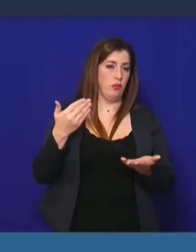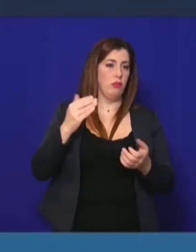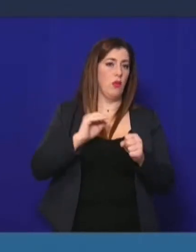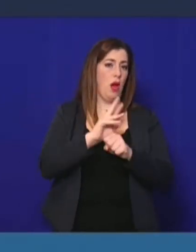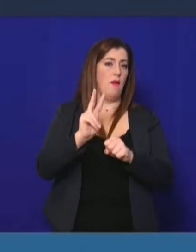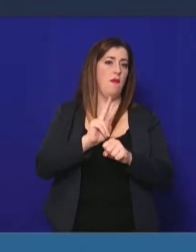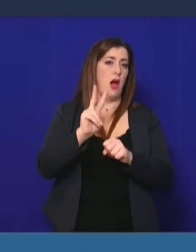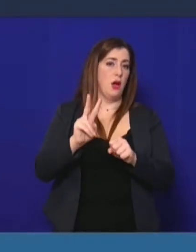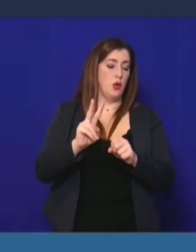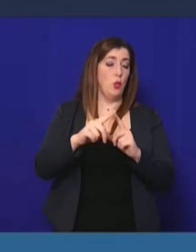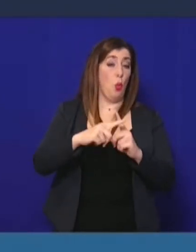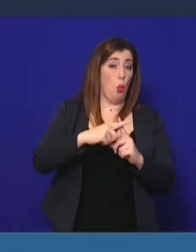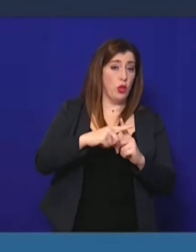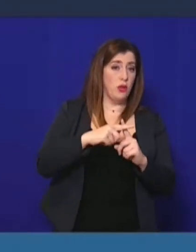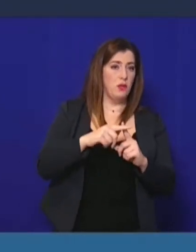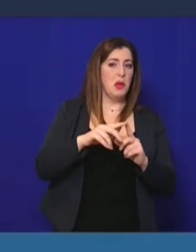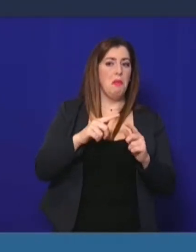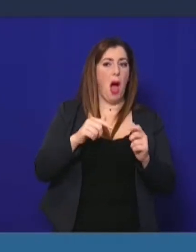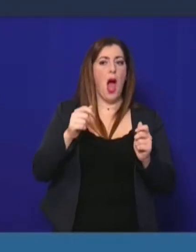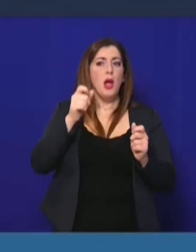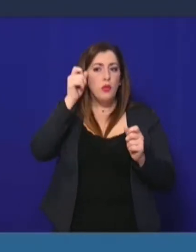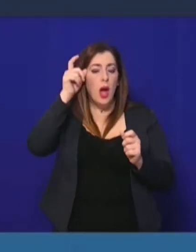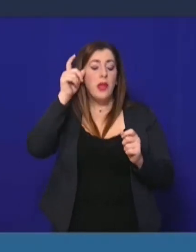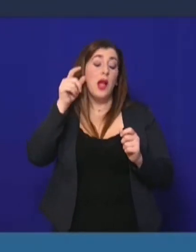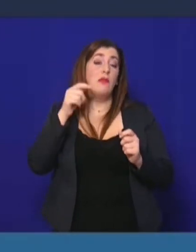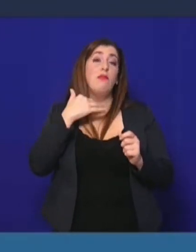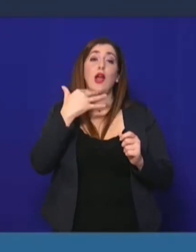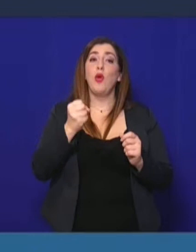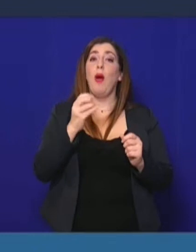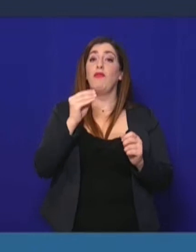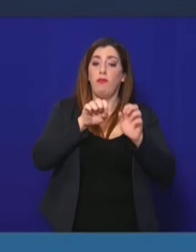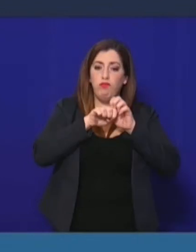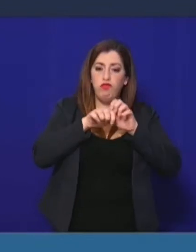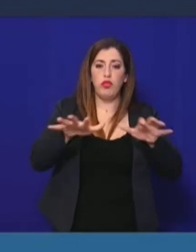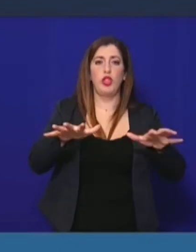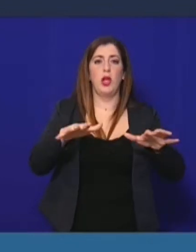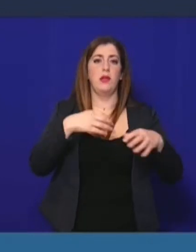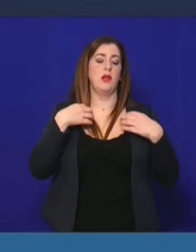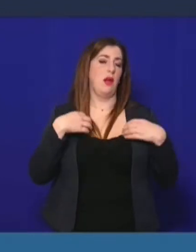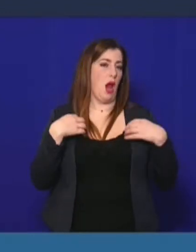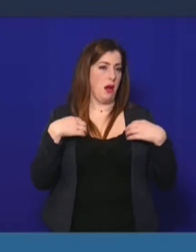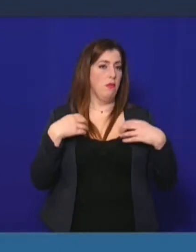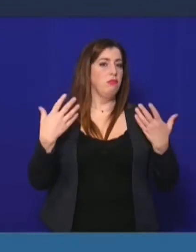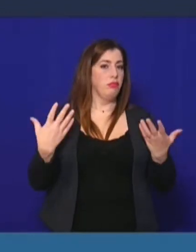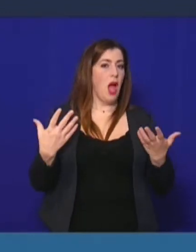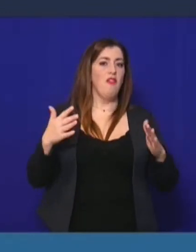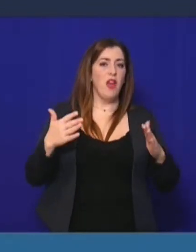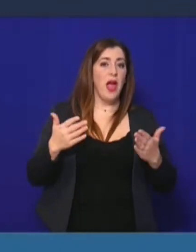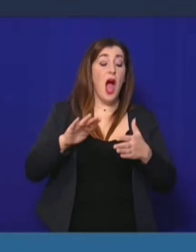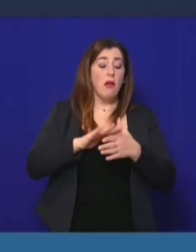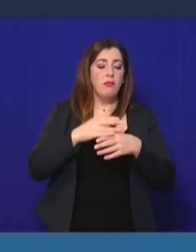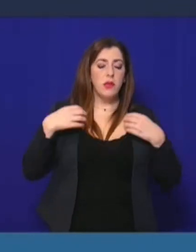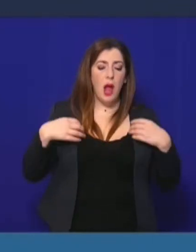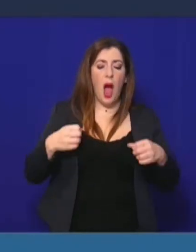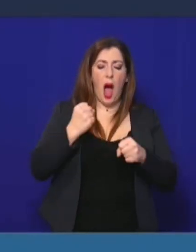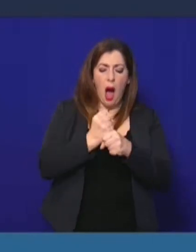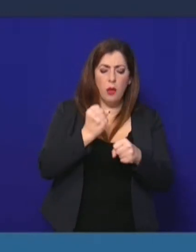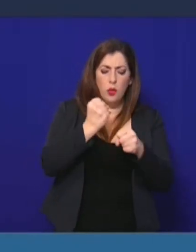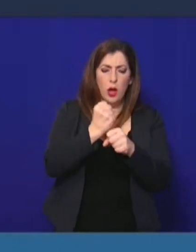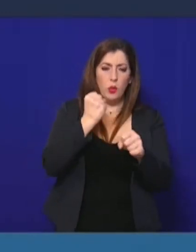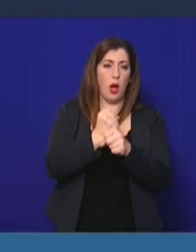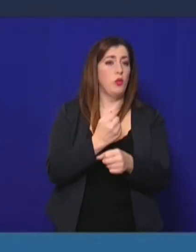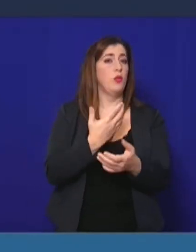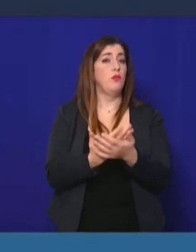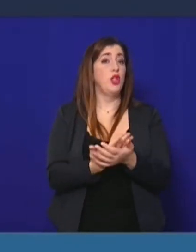ftit każijiet minimi ma kienx dawk it-tifqiegħat kbar, però dan kien kollu sforz ta' xogħol ta' ħidma li saru propju mill-iskejjel